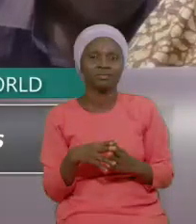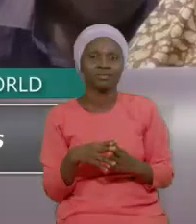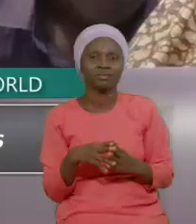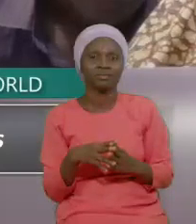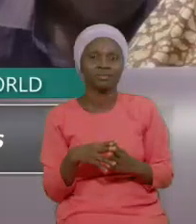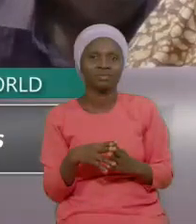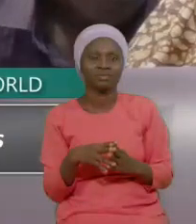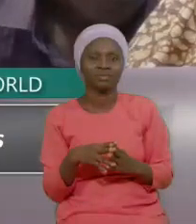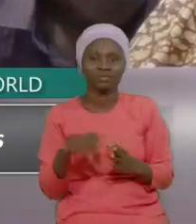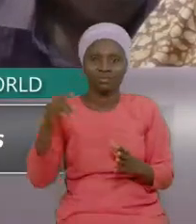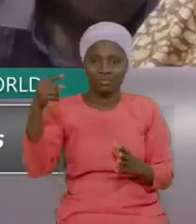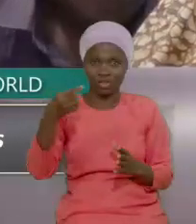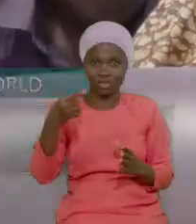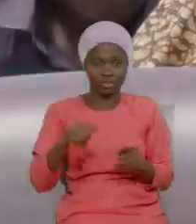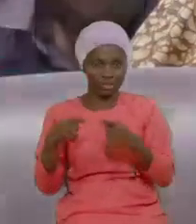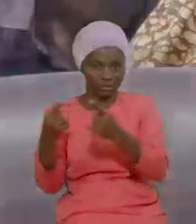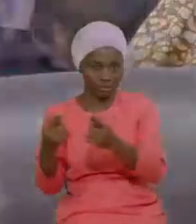G, go.